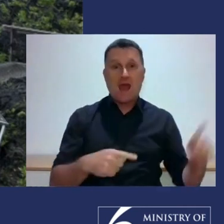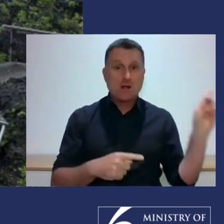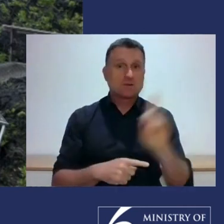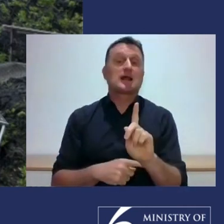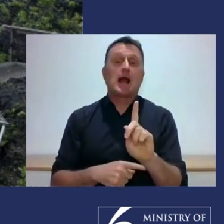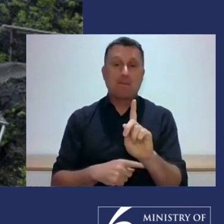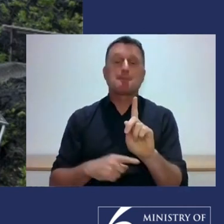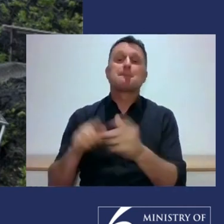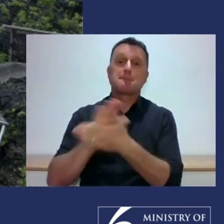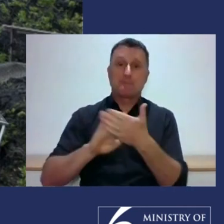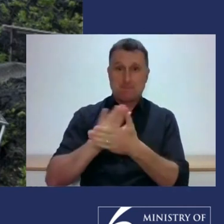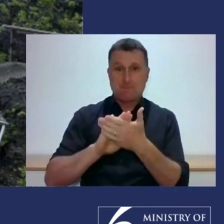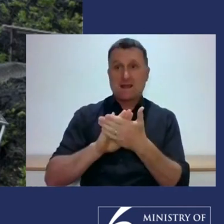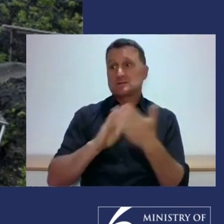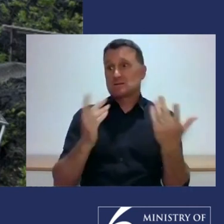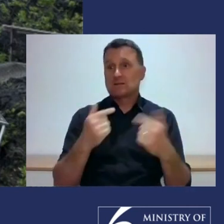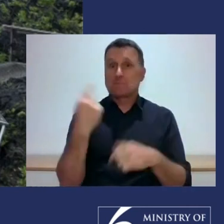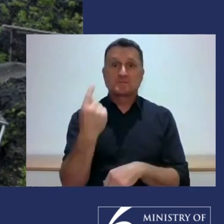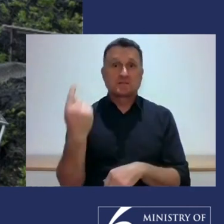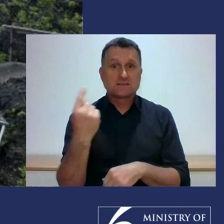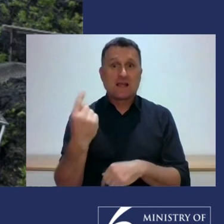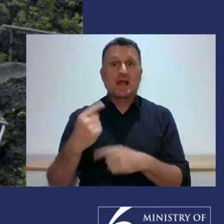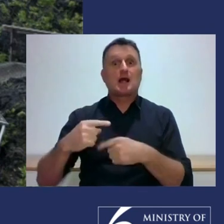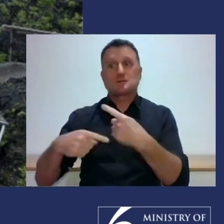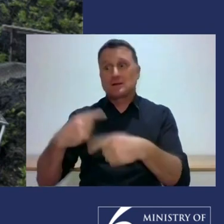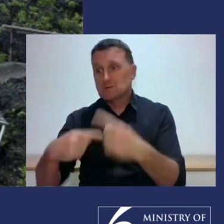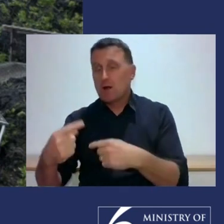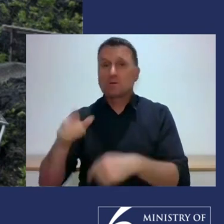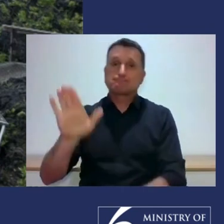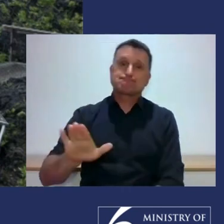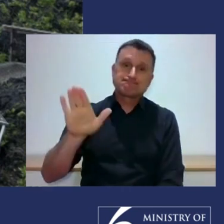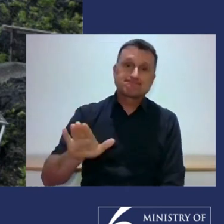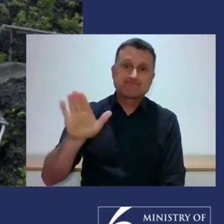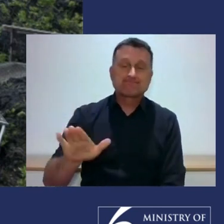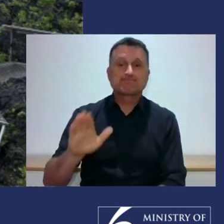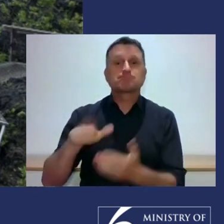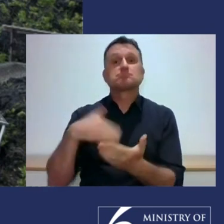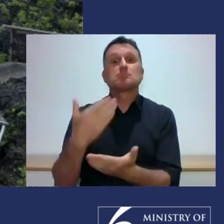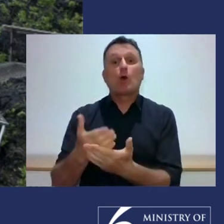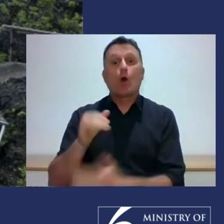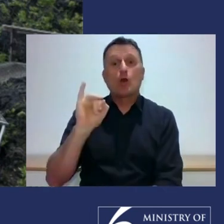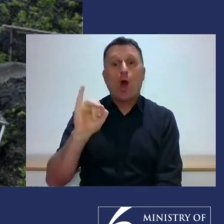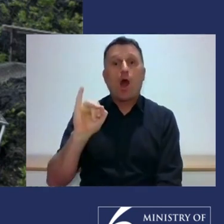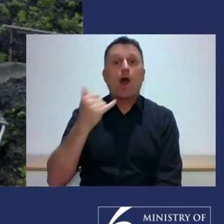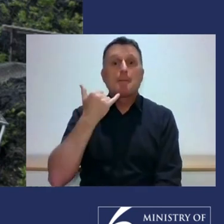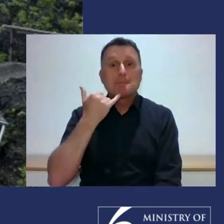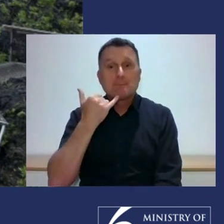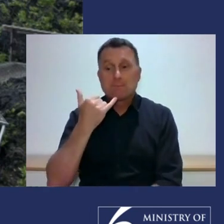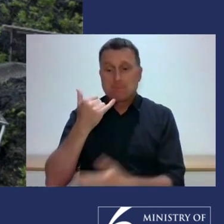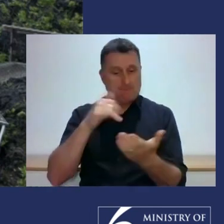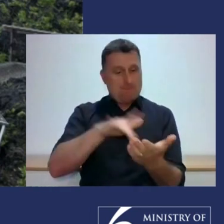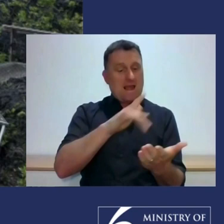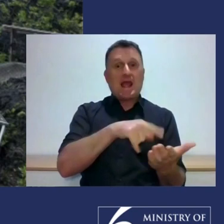therefore they just on constantly on their iPad or their phone, just trying to talk to their family because they're